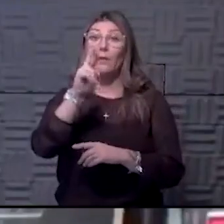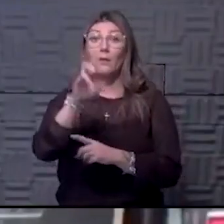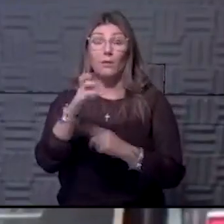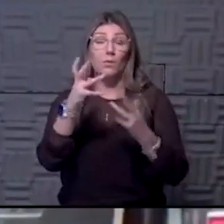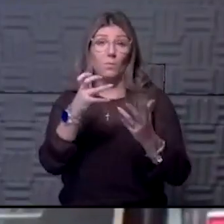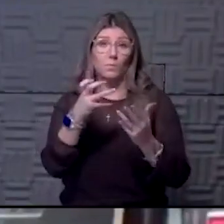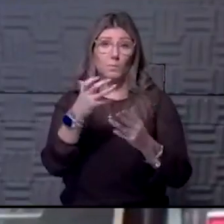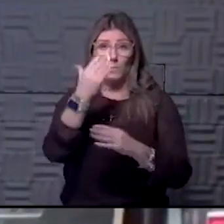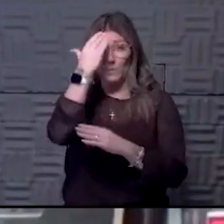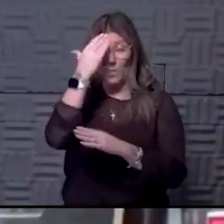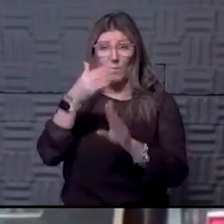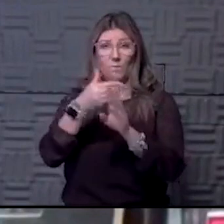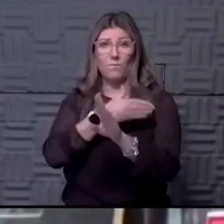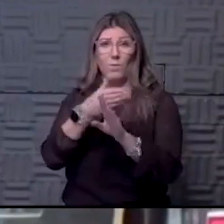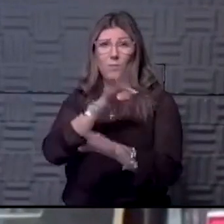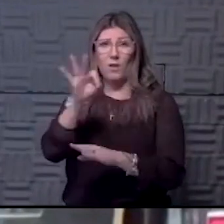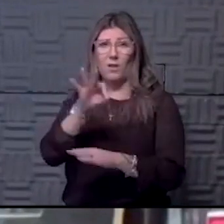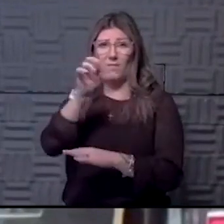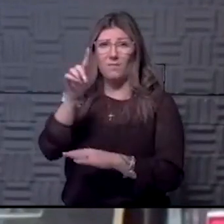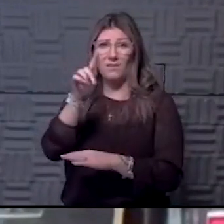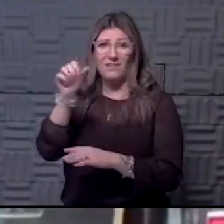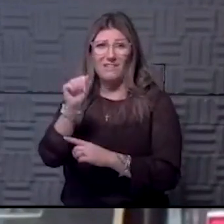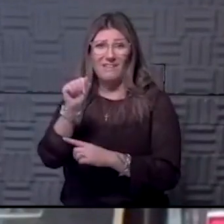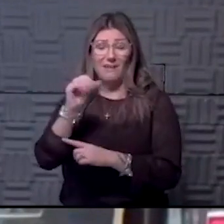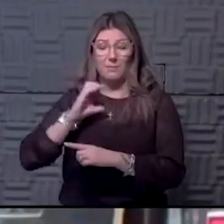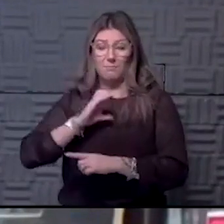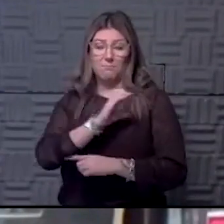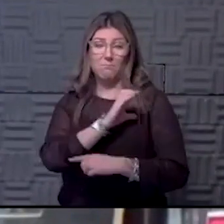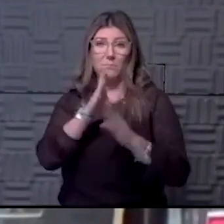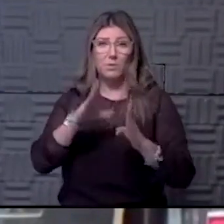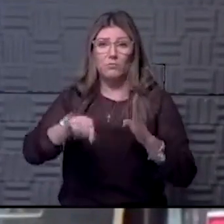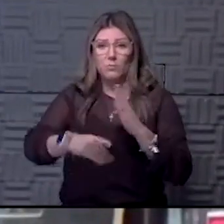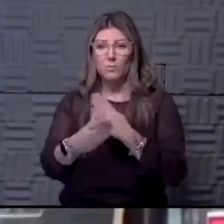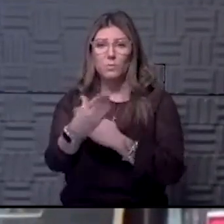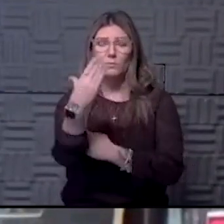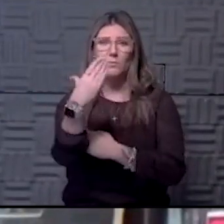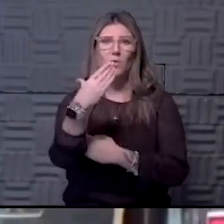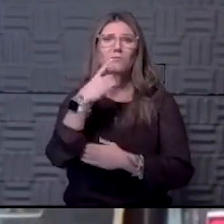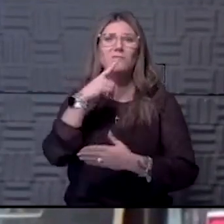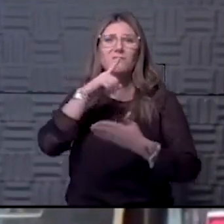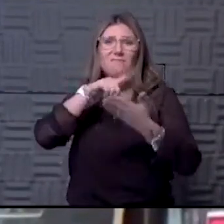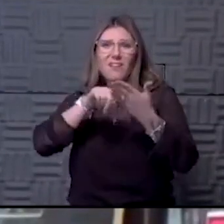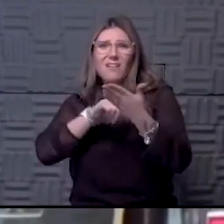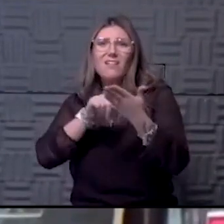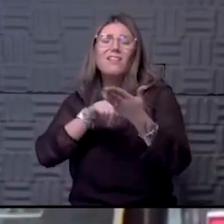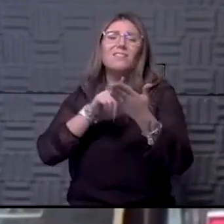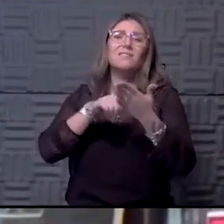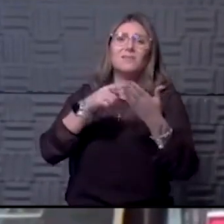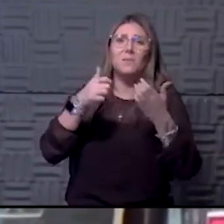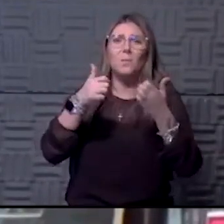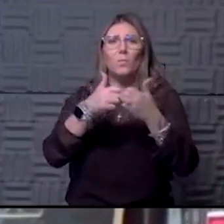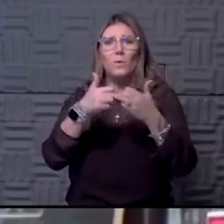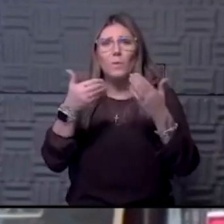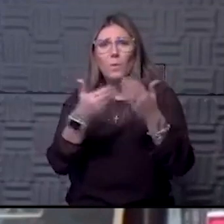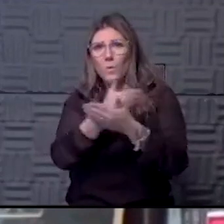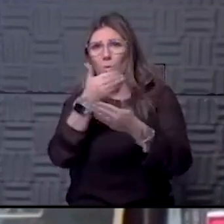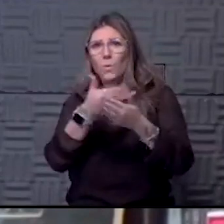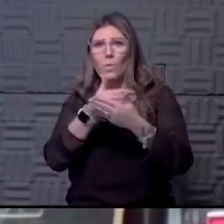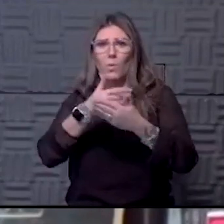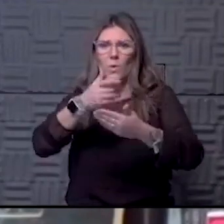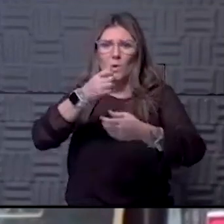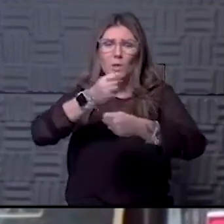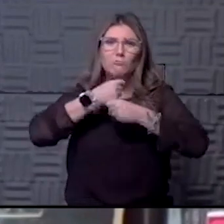FDA commissioner said this morning that there should be investment into retooling plants and building new plants to